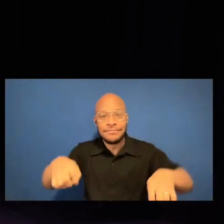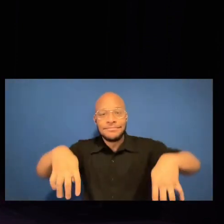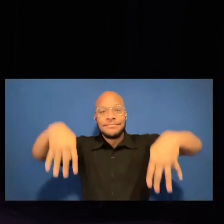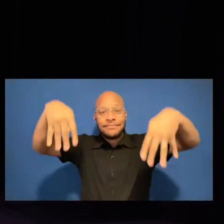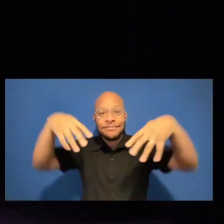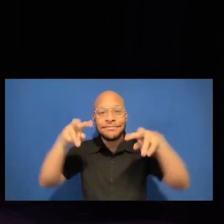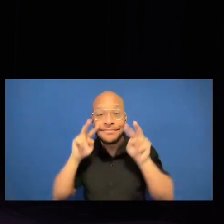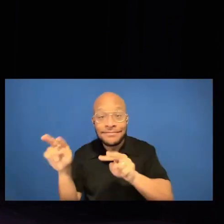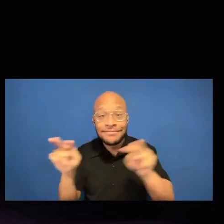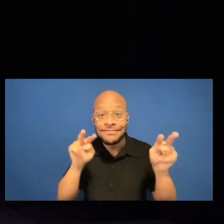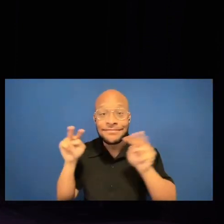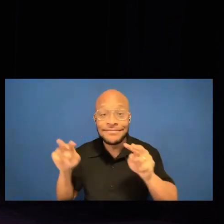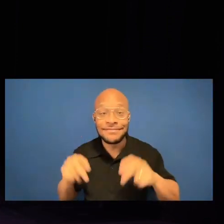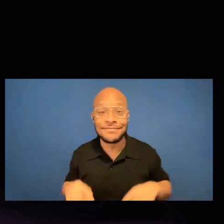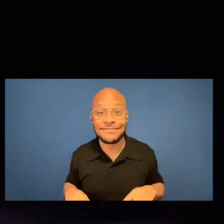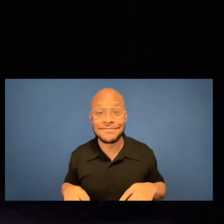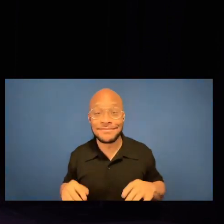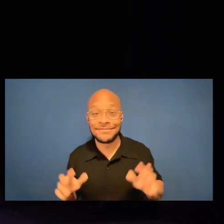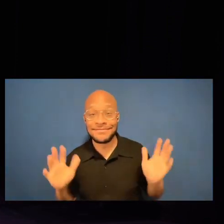Woo!